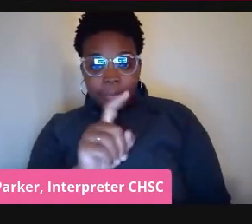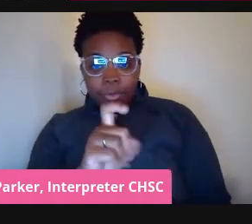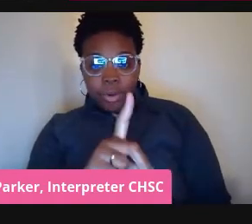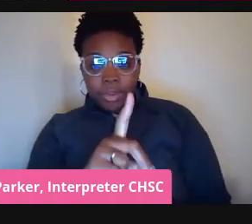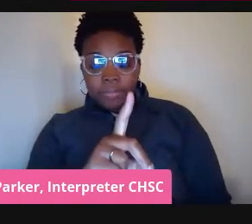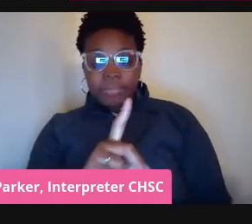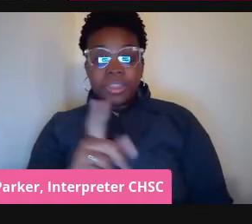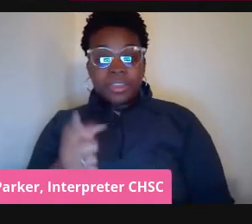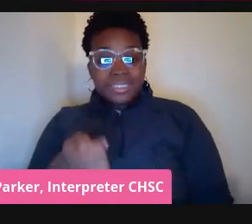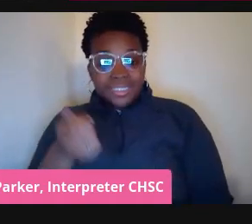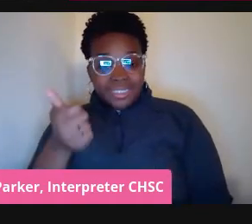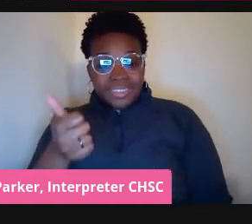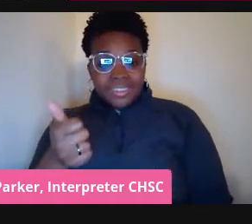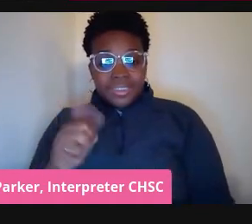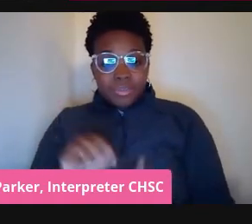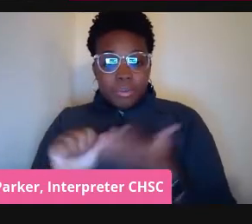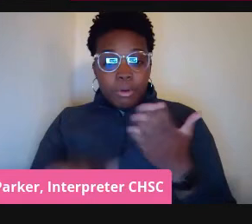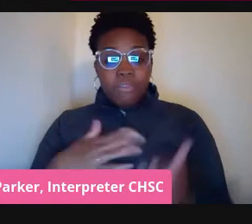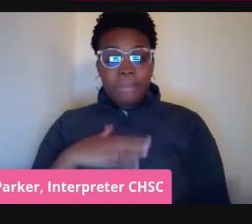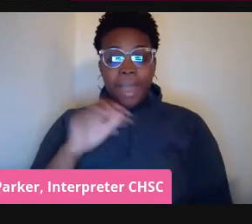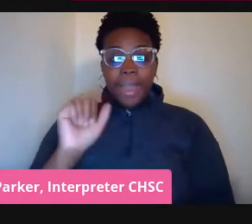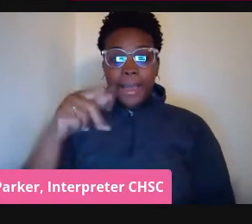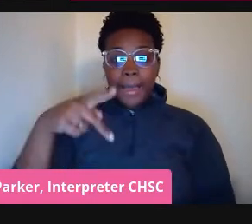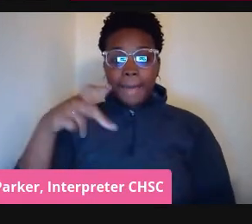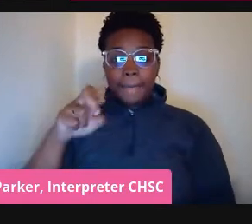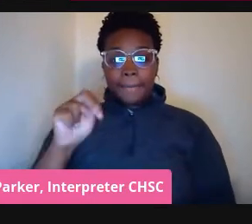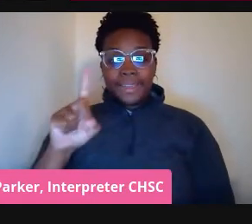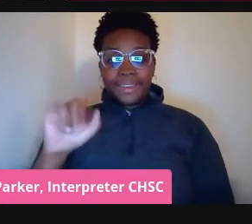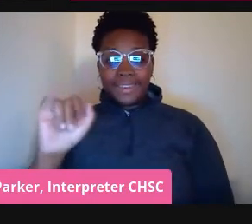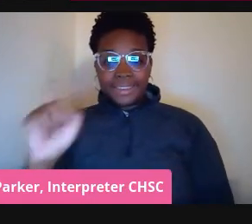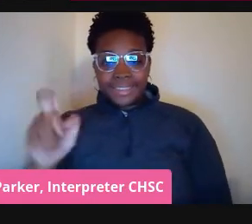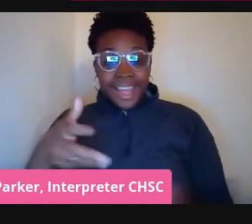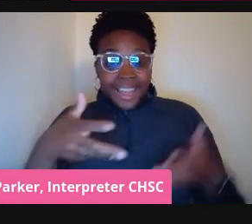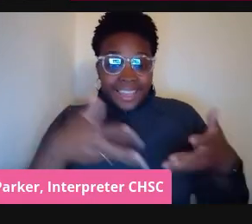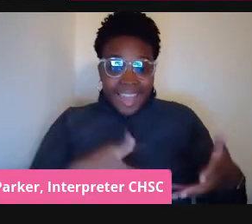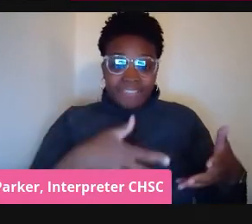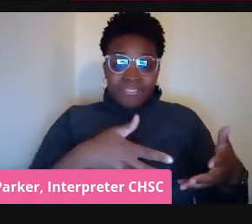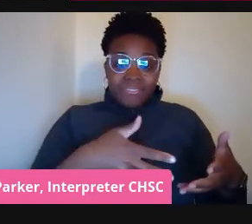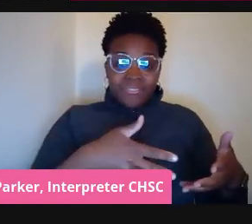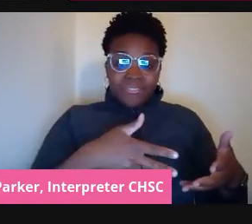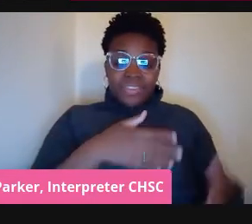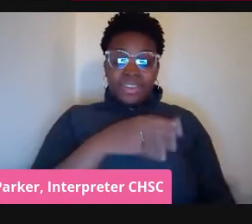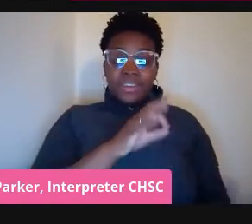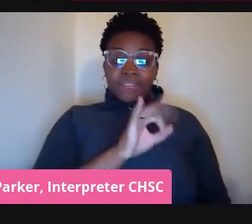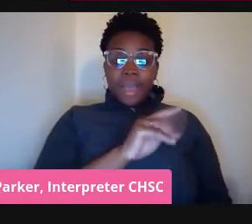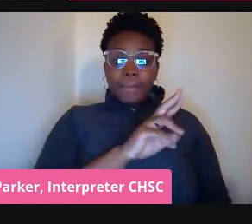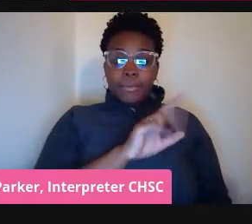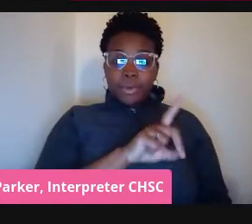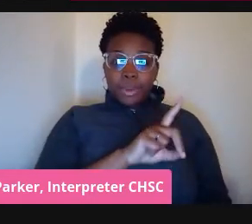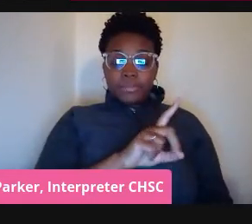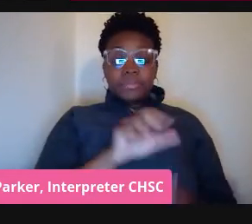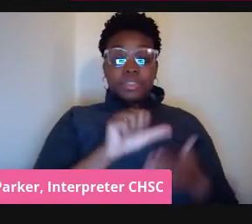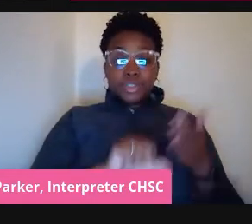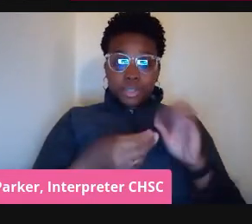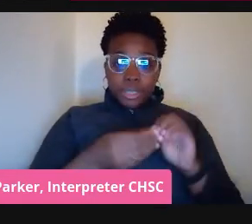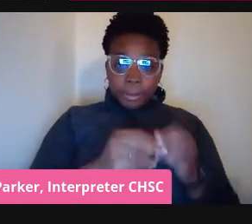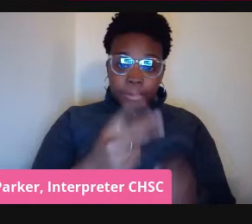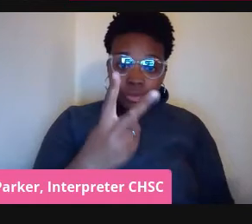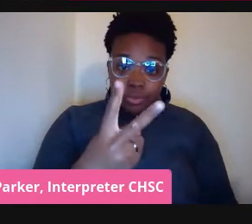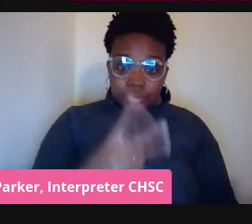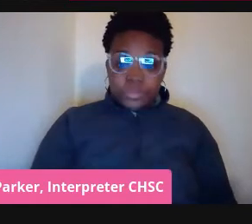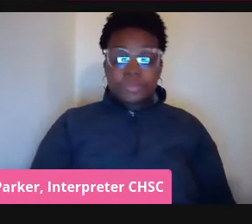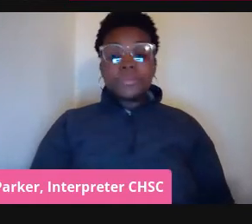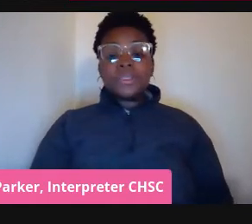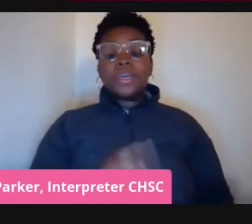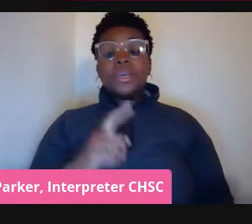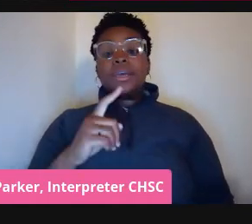leaving the fibroids. That was surgery number two, I think. And then from there, I had a surgery where I